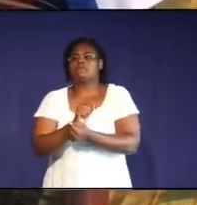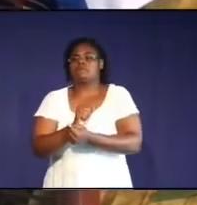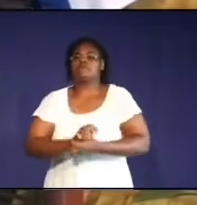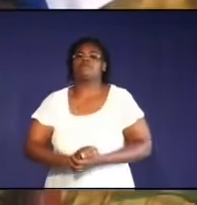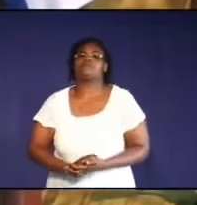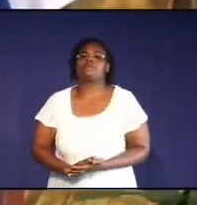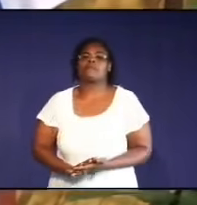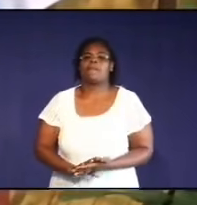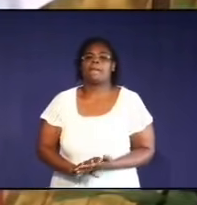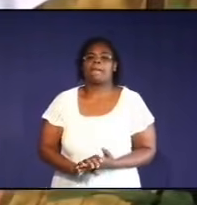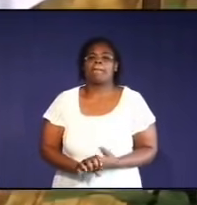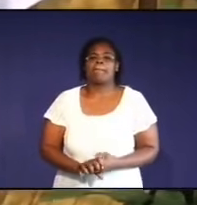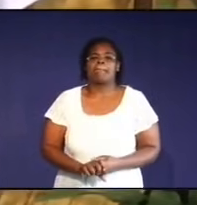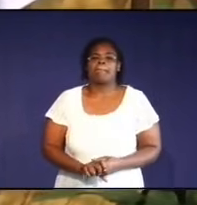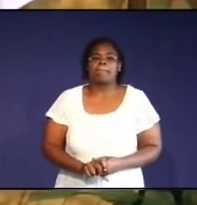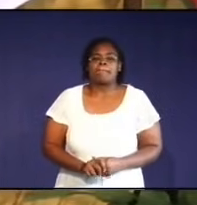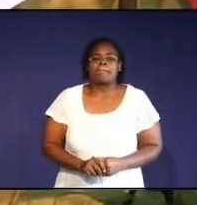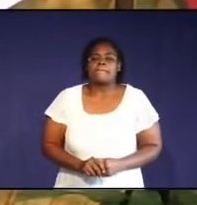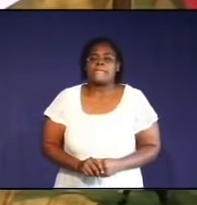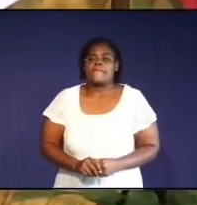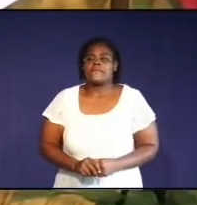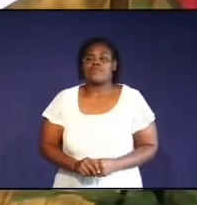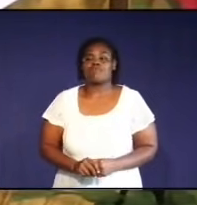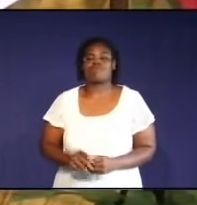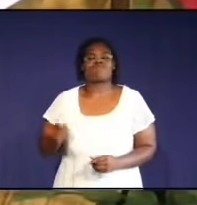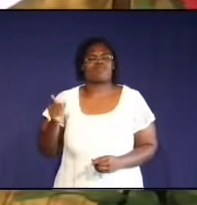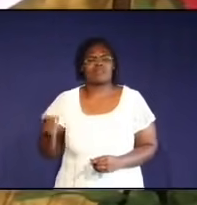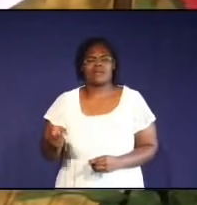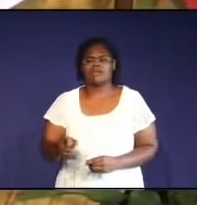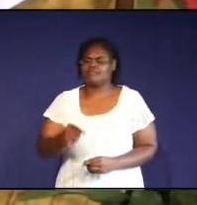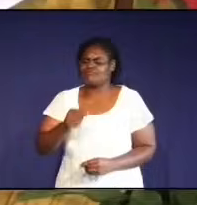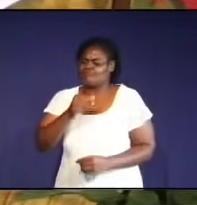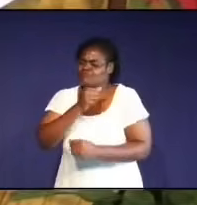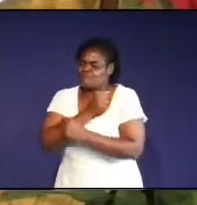let me help you. I love Ellen White.